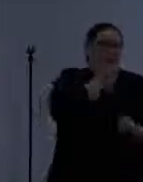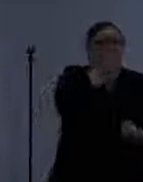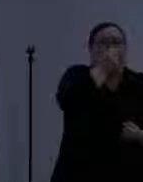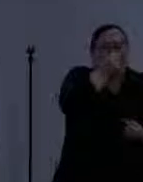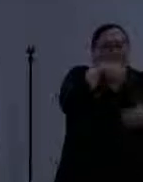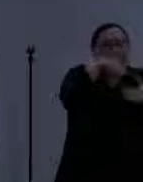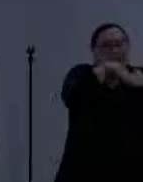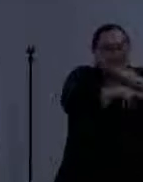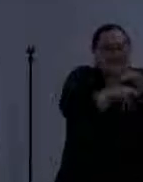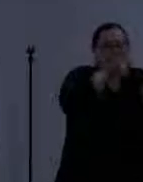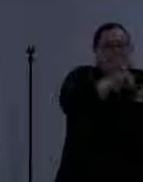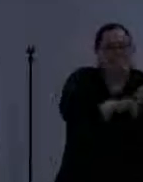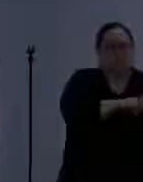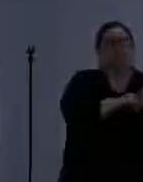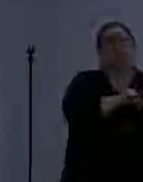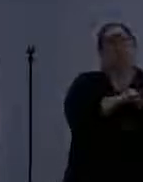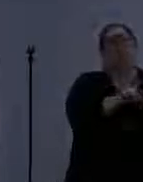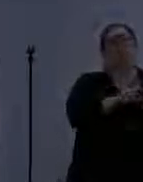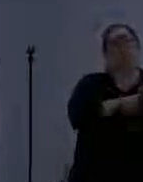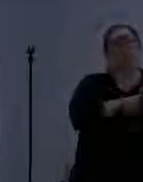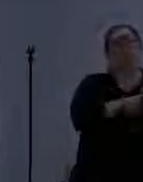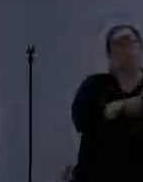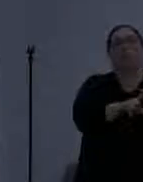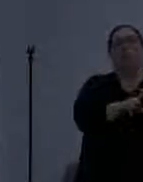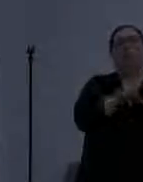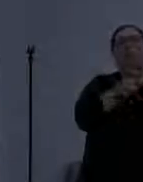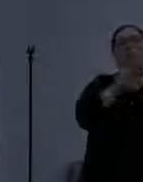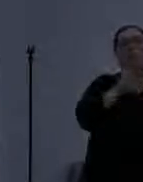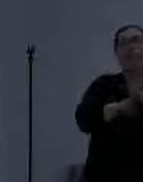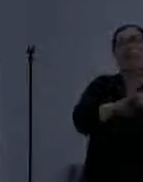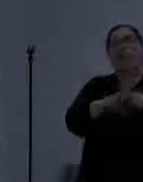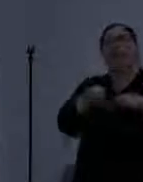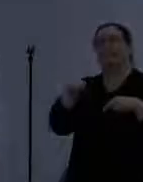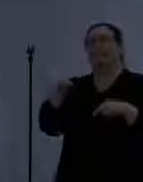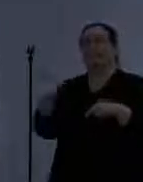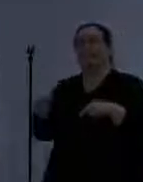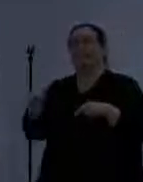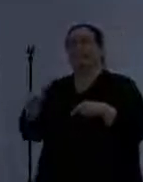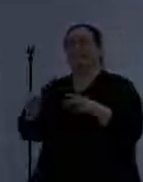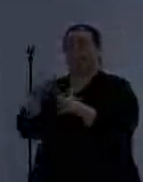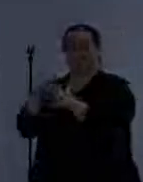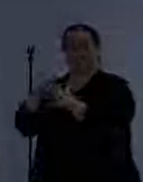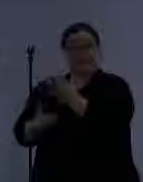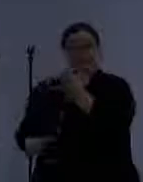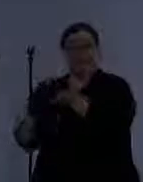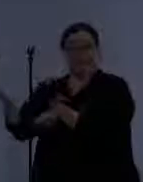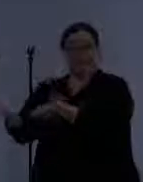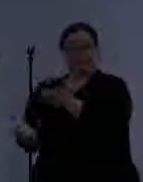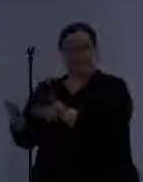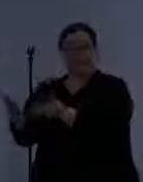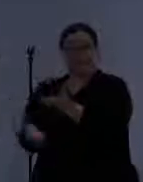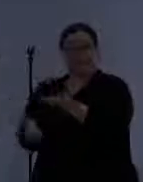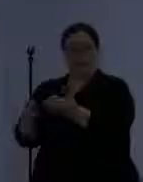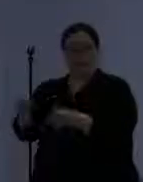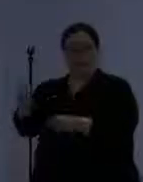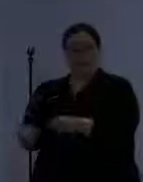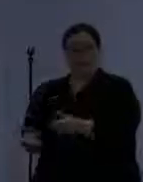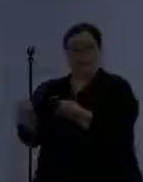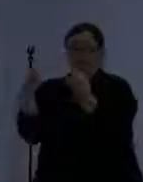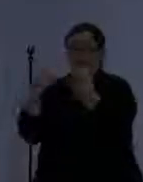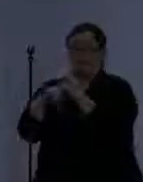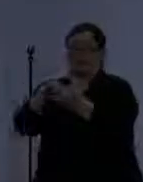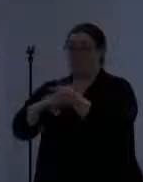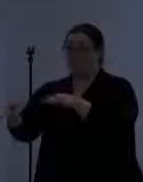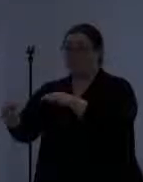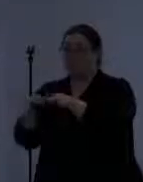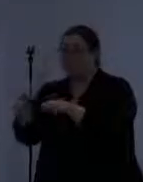complaints from providers who are providing NDIS-like services, or the complaint has resulted from a person who doesn't have an NDIS